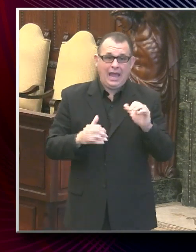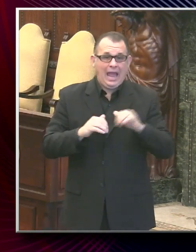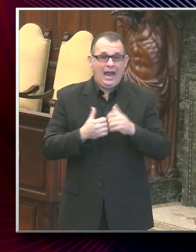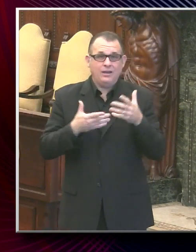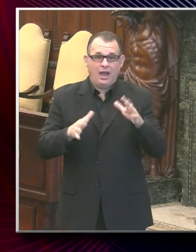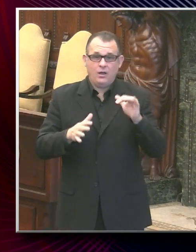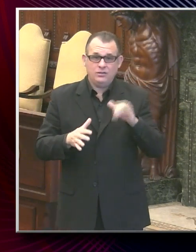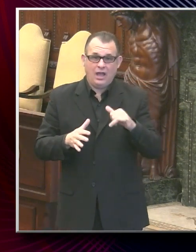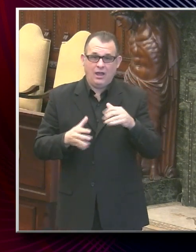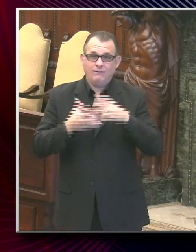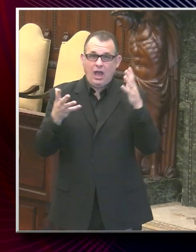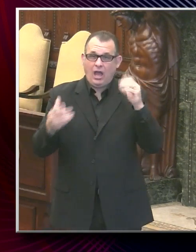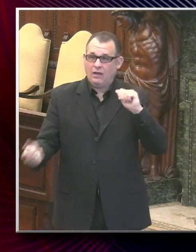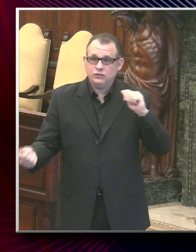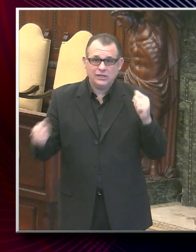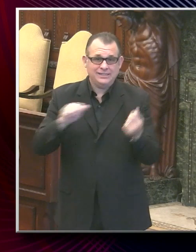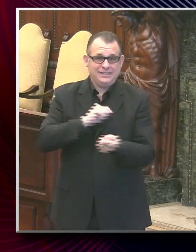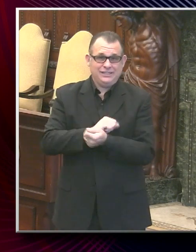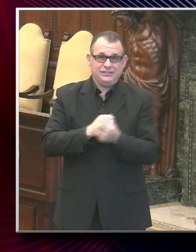change to occur.